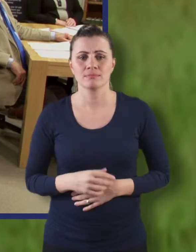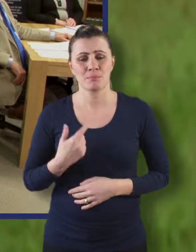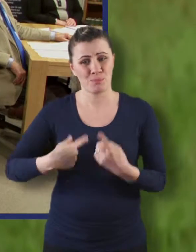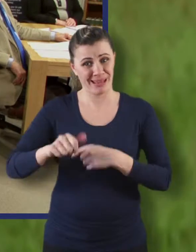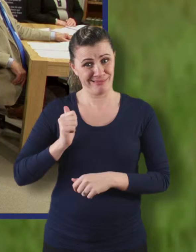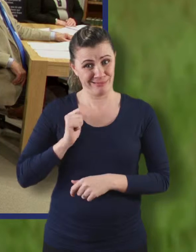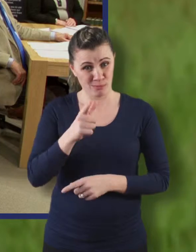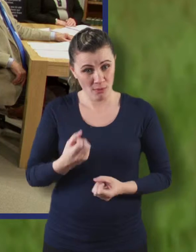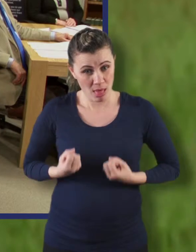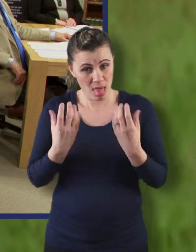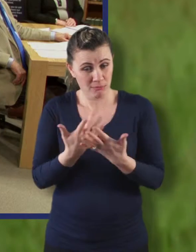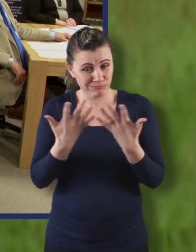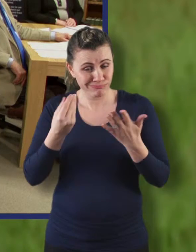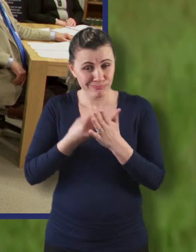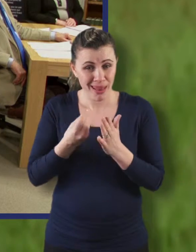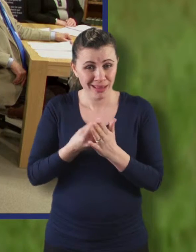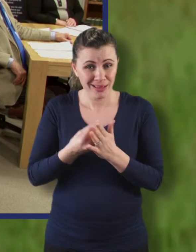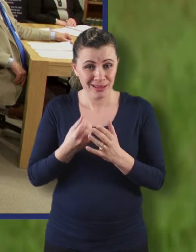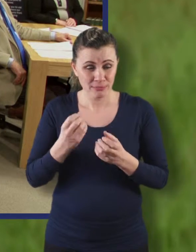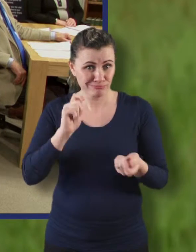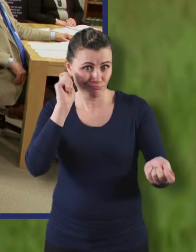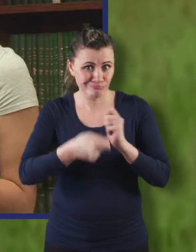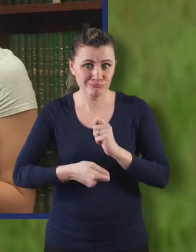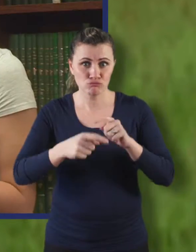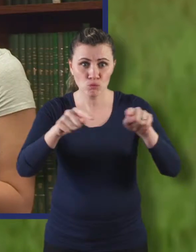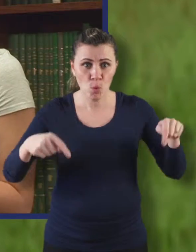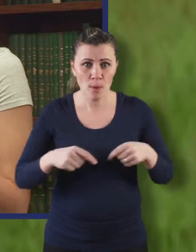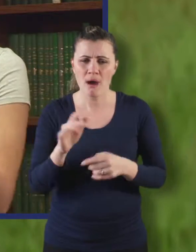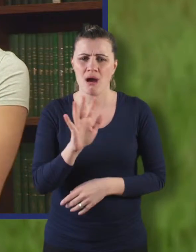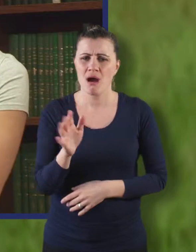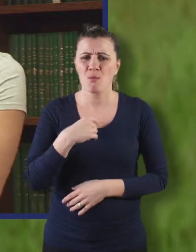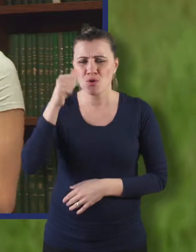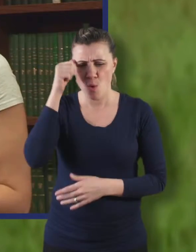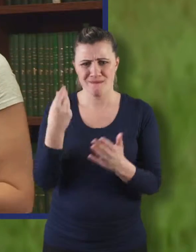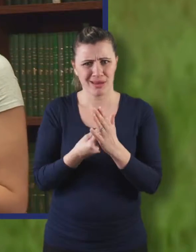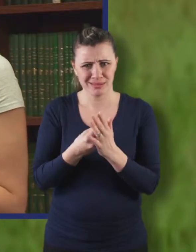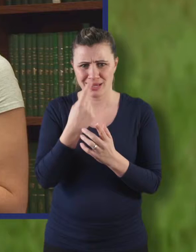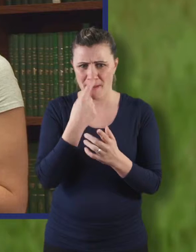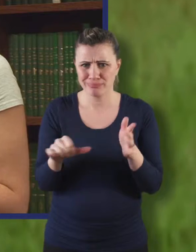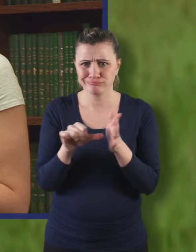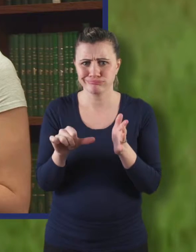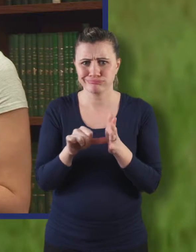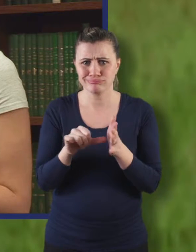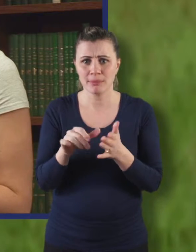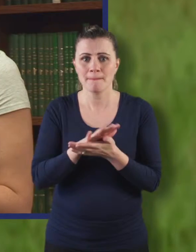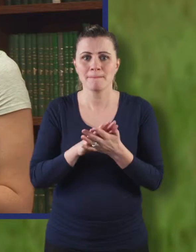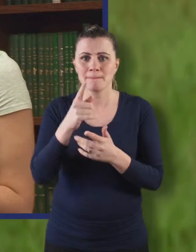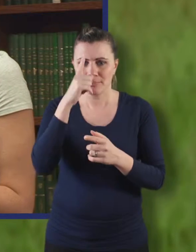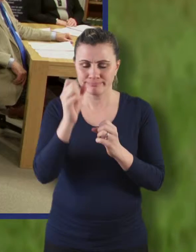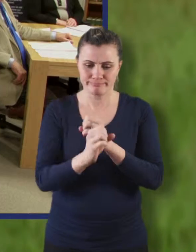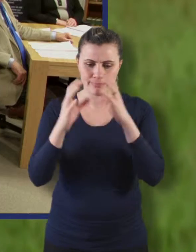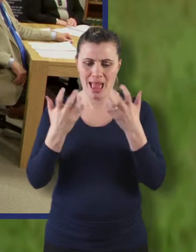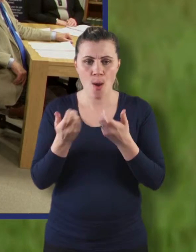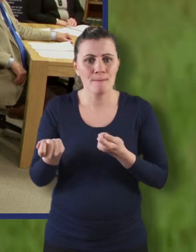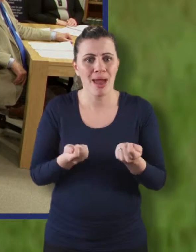your archives are put at when thinking about managing them. So first of all, what do you think are the main risks to your archives?